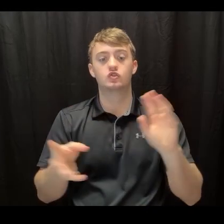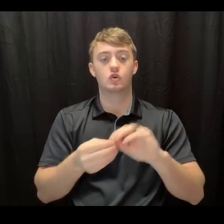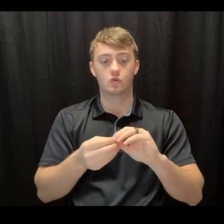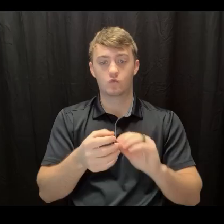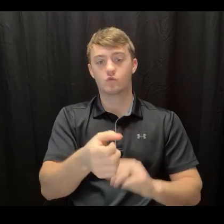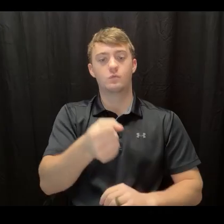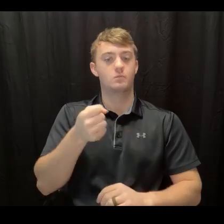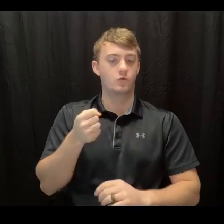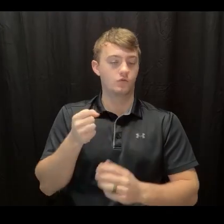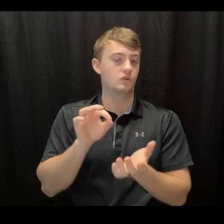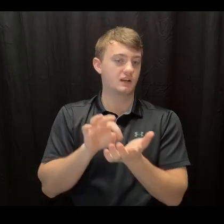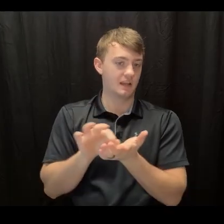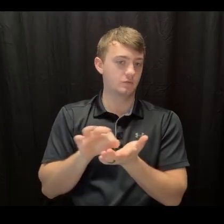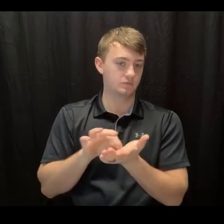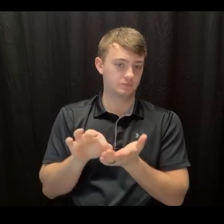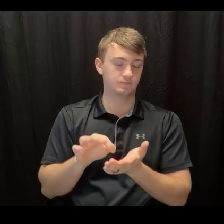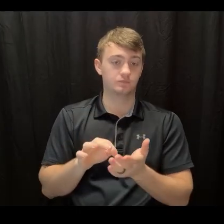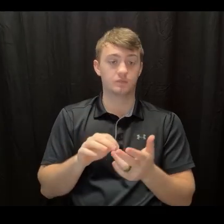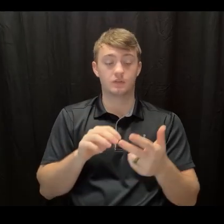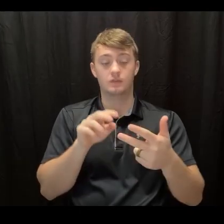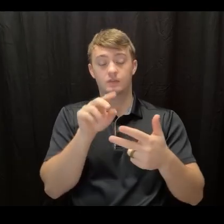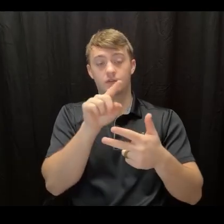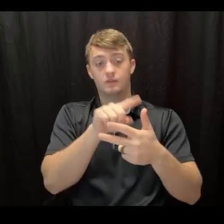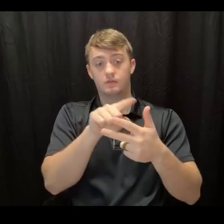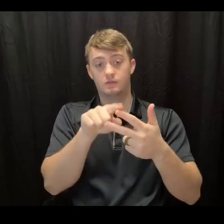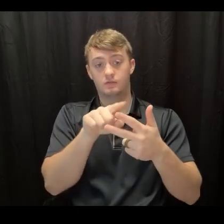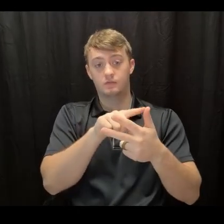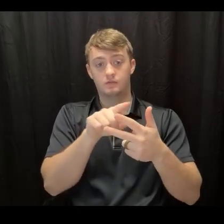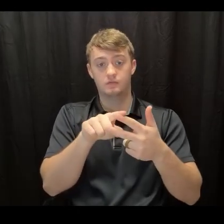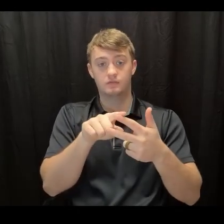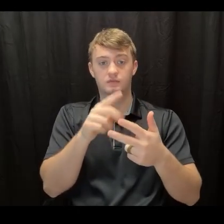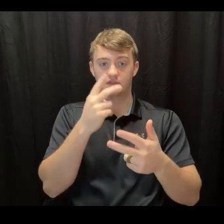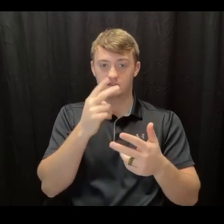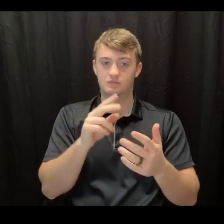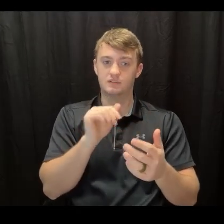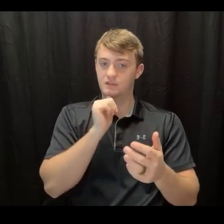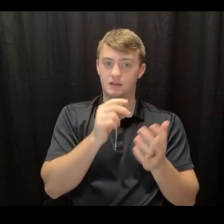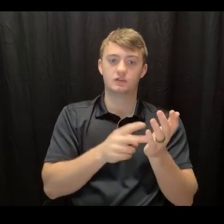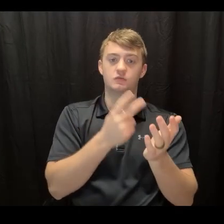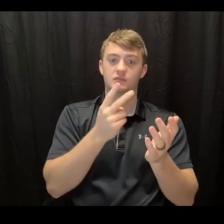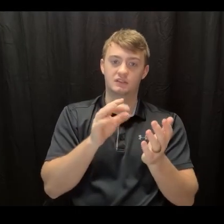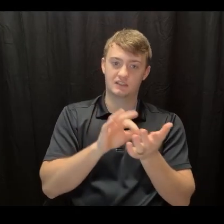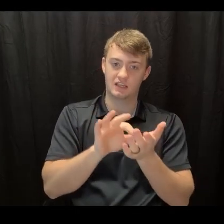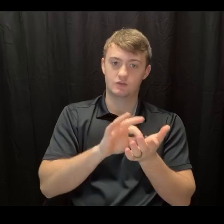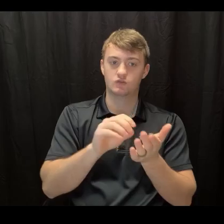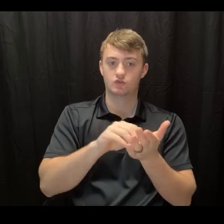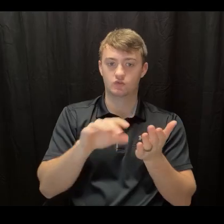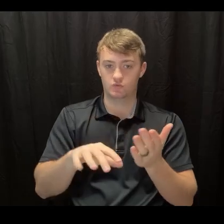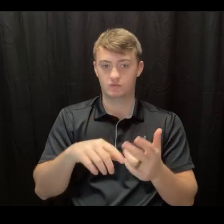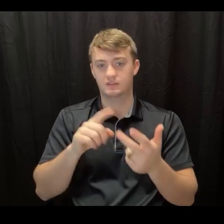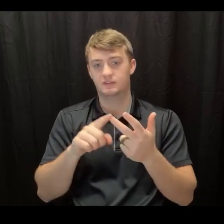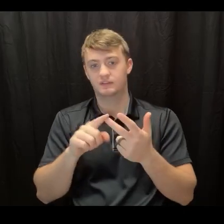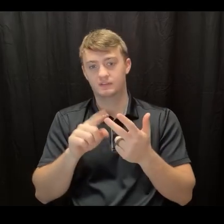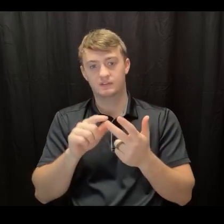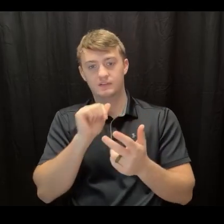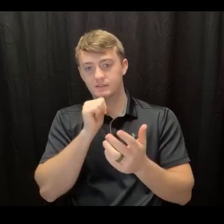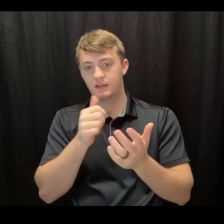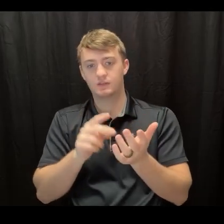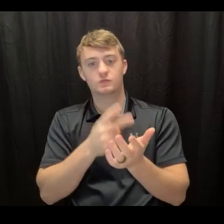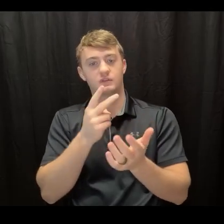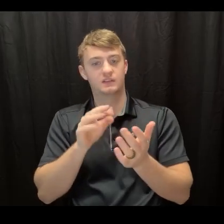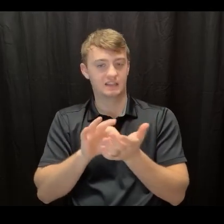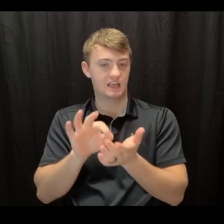total removal count. So the first two, we look at an unduplicated count of students. The last one is an unduplicated count